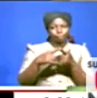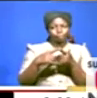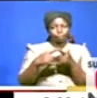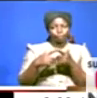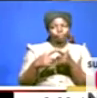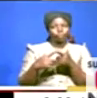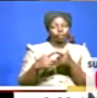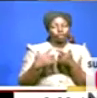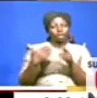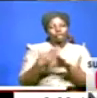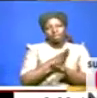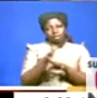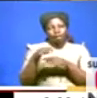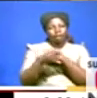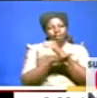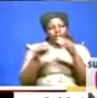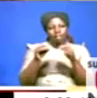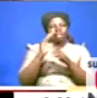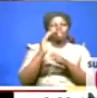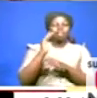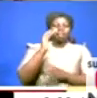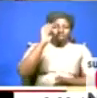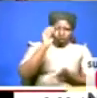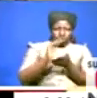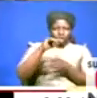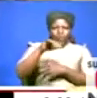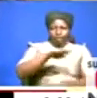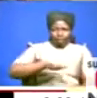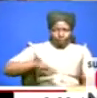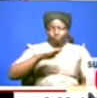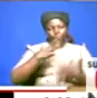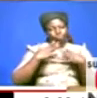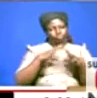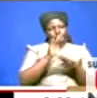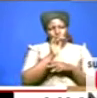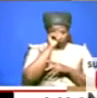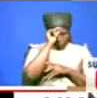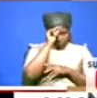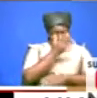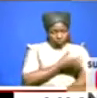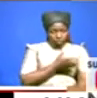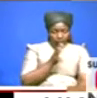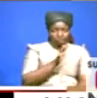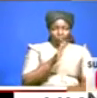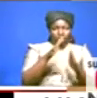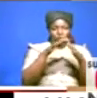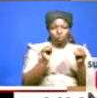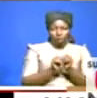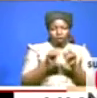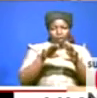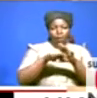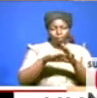uragai na mambo ya wizi ipungue hapa kwetu Karie. Residents have urged the government to empower the Nyumba Kumi members to help